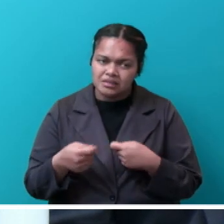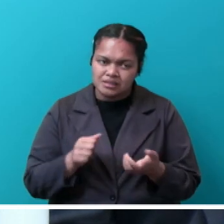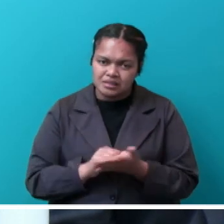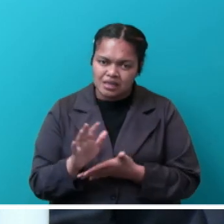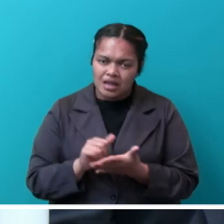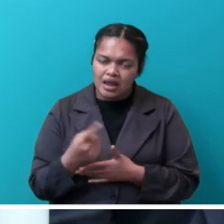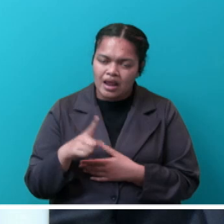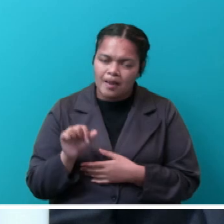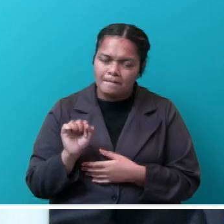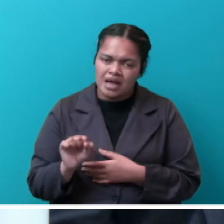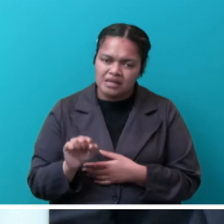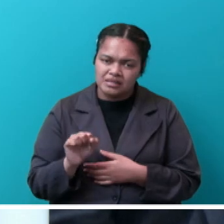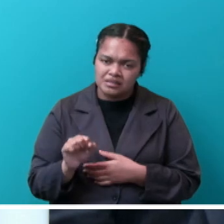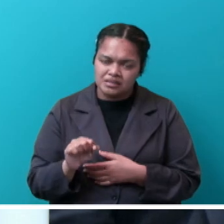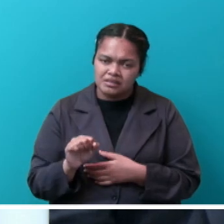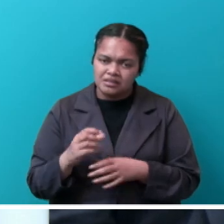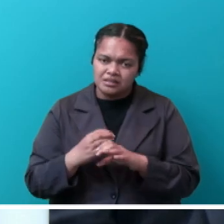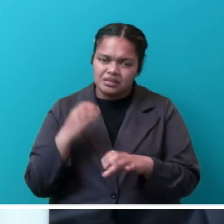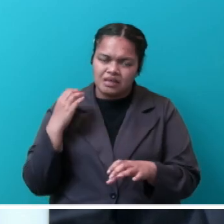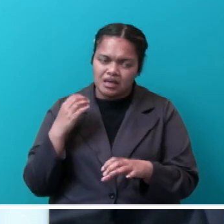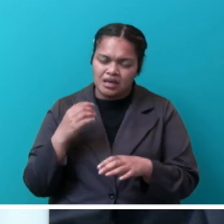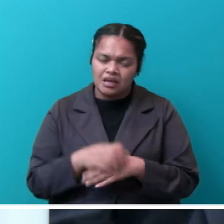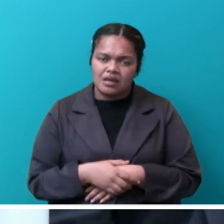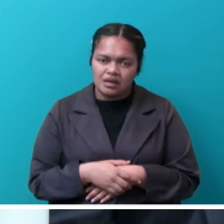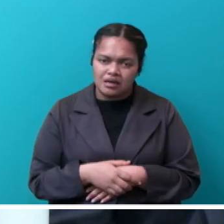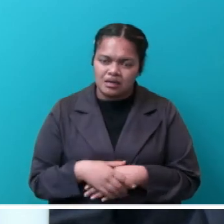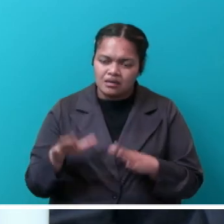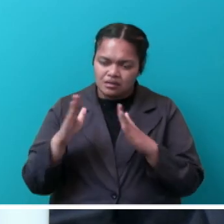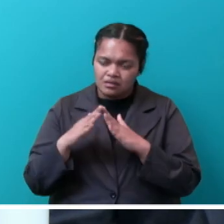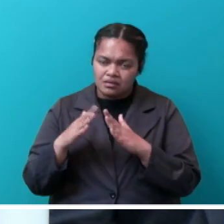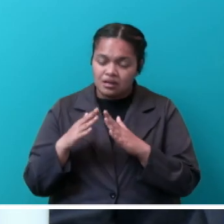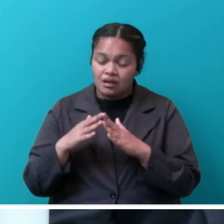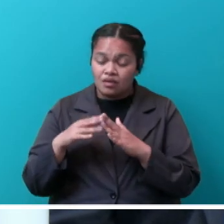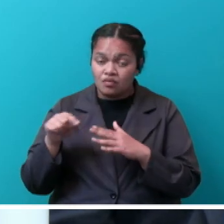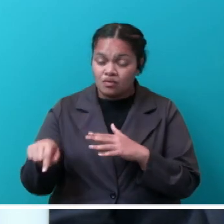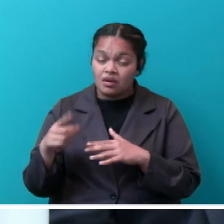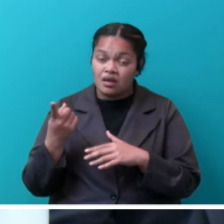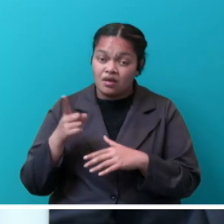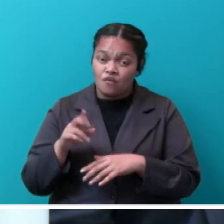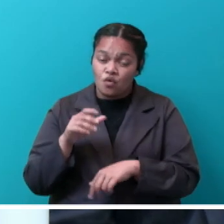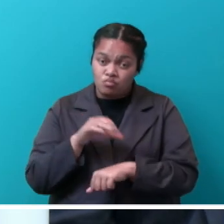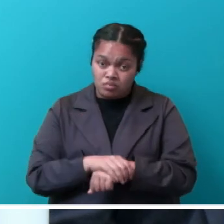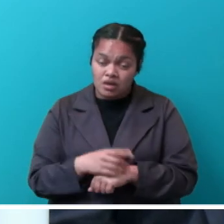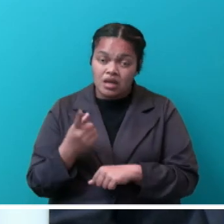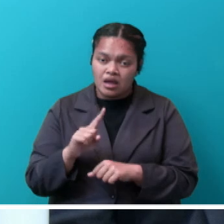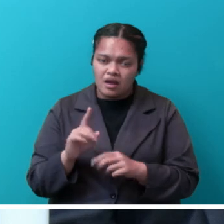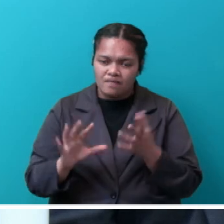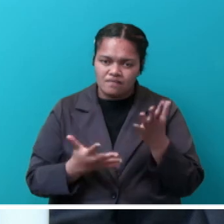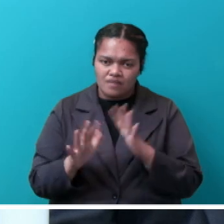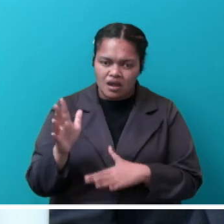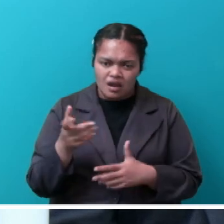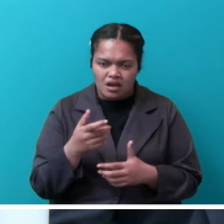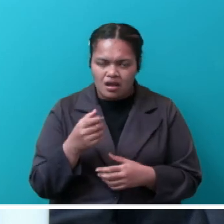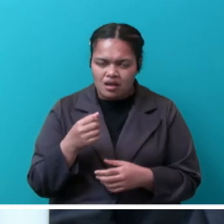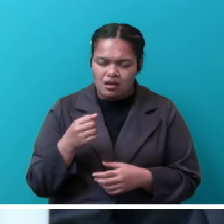bus stand, substation, and a national space for National Fire Authority, as well as industrial sites to meet or to support the needs of